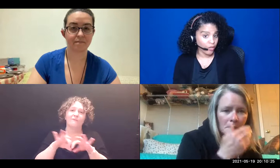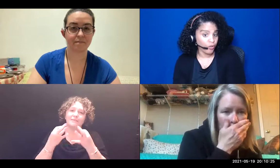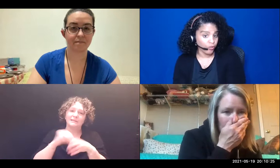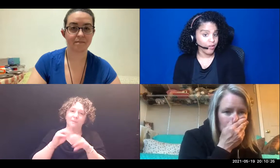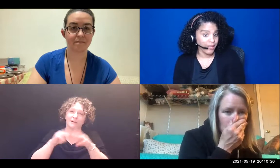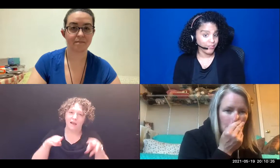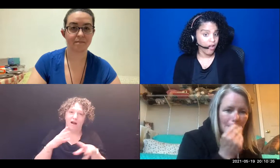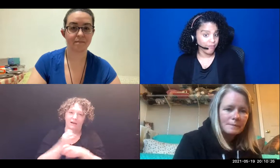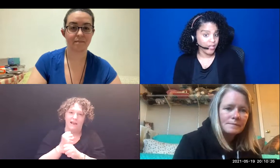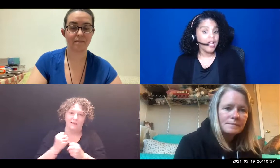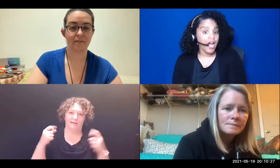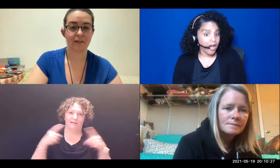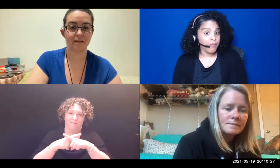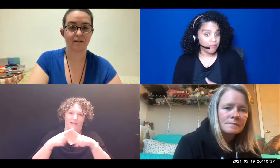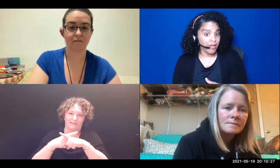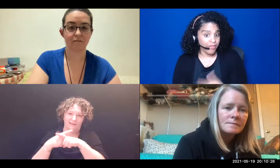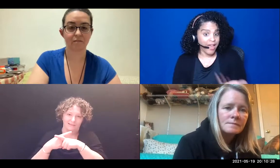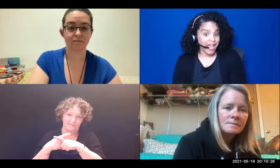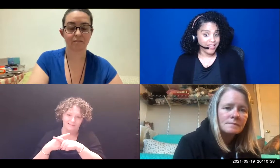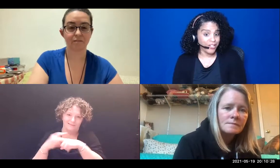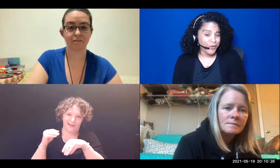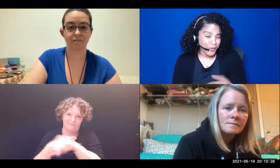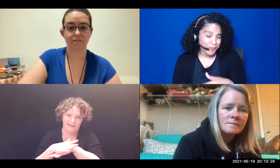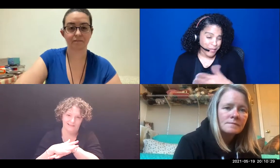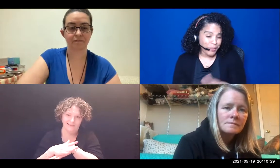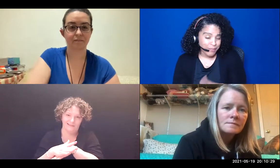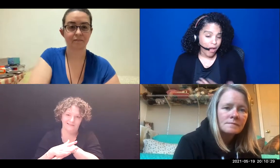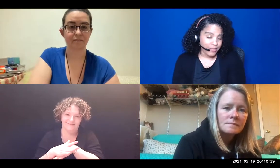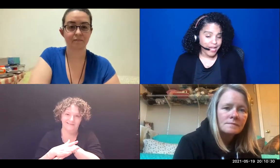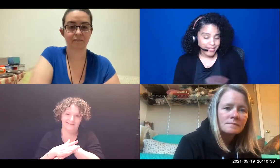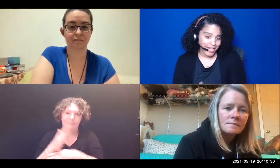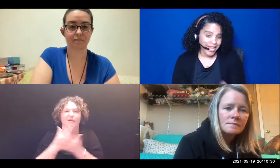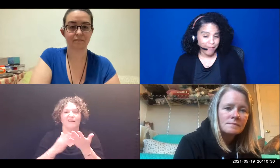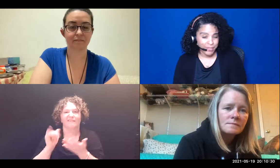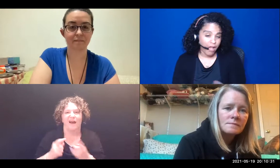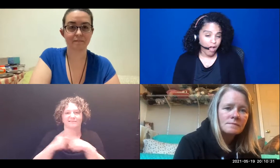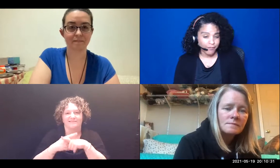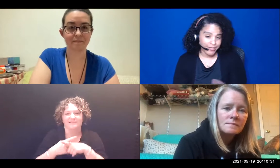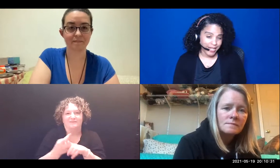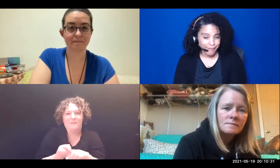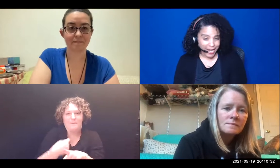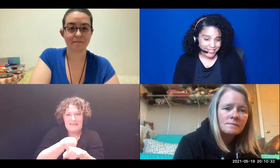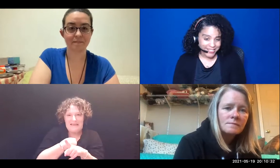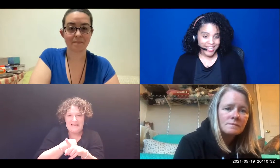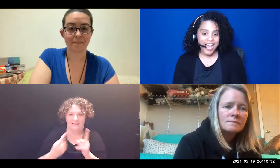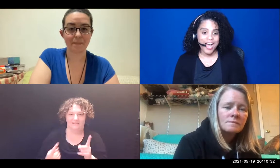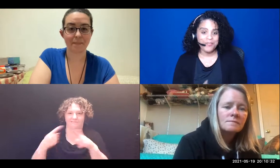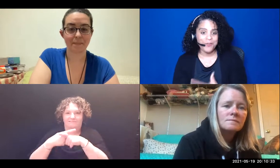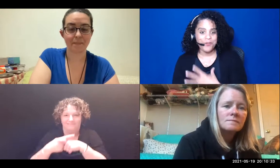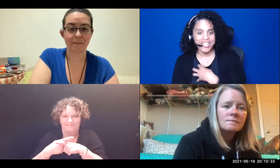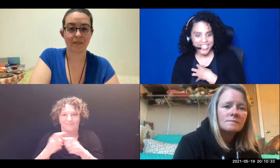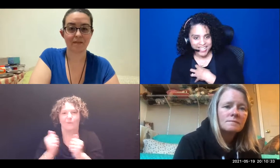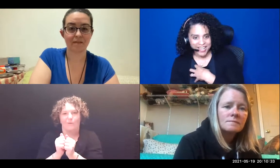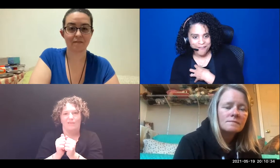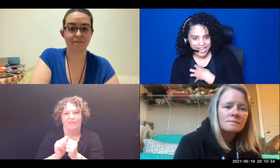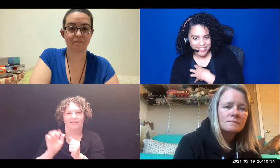you have the cochlear implants off, that, you know, so people in Montana have been conflicting advice. So